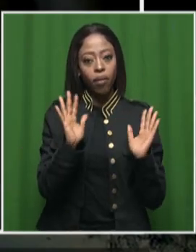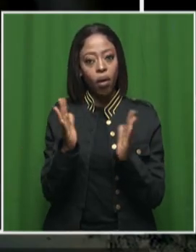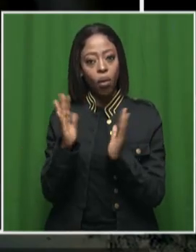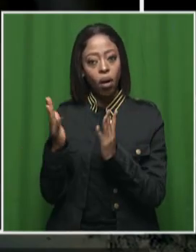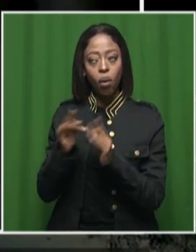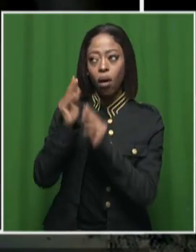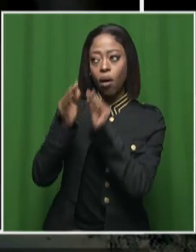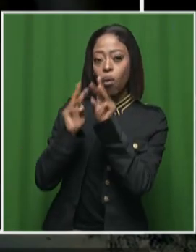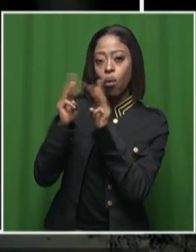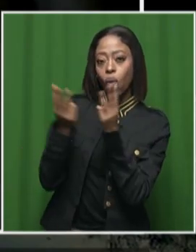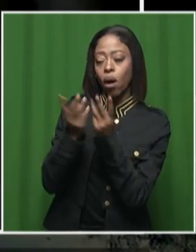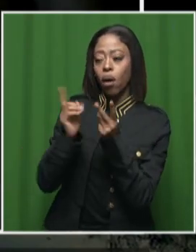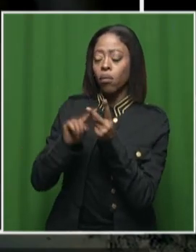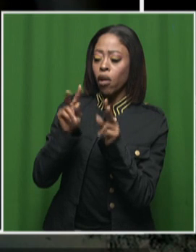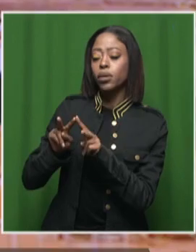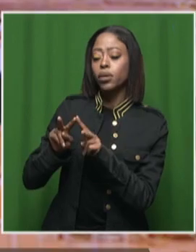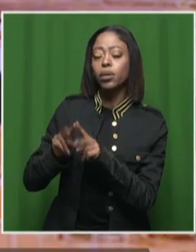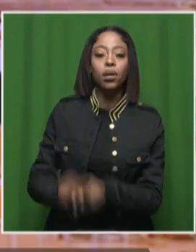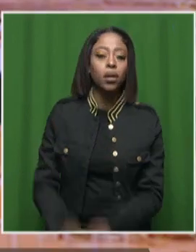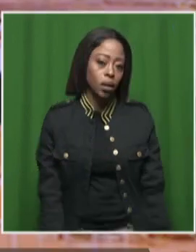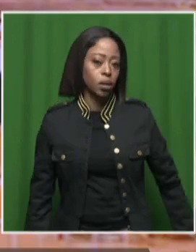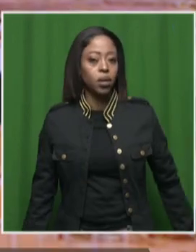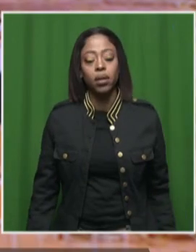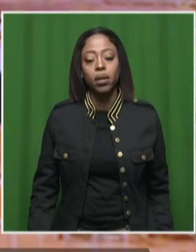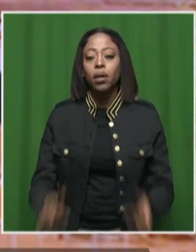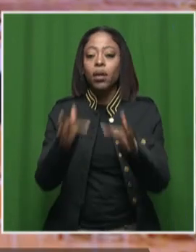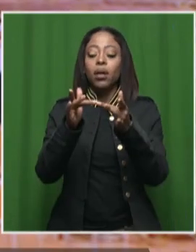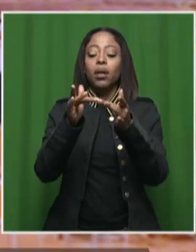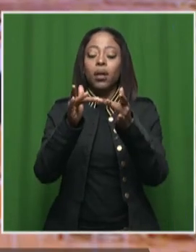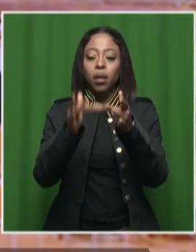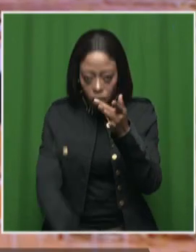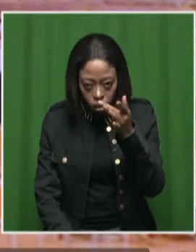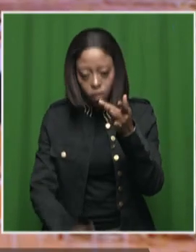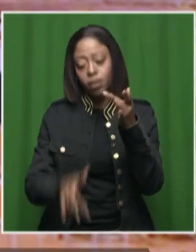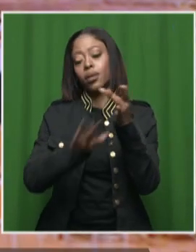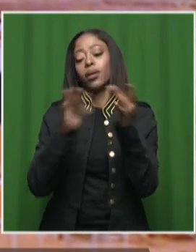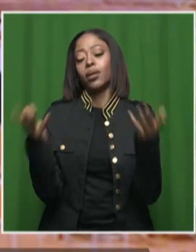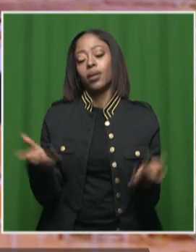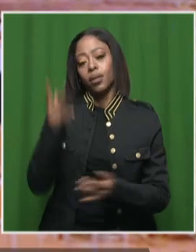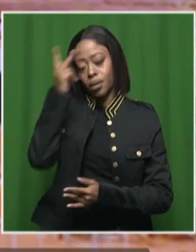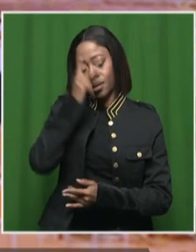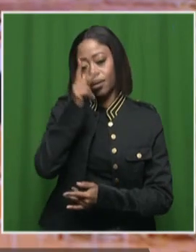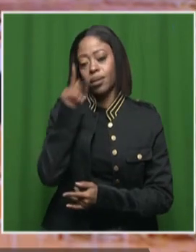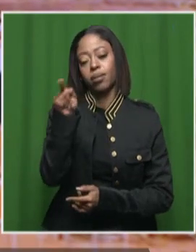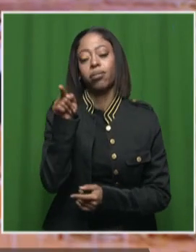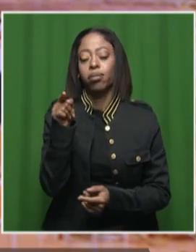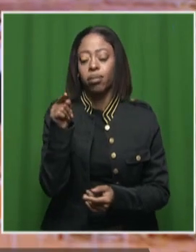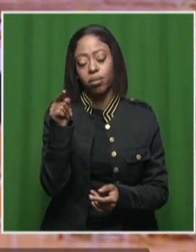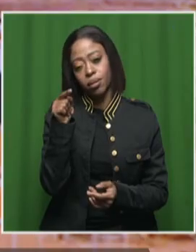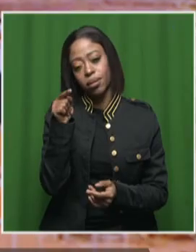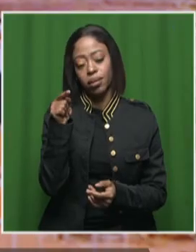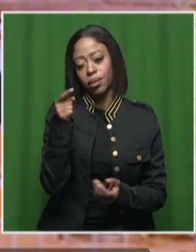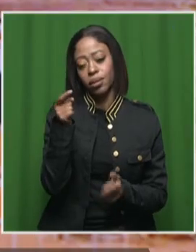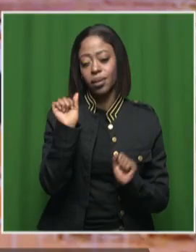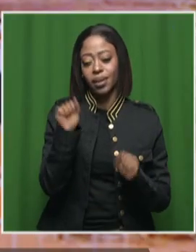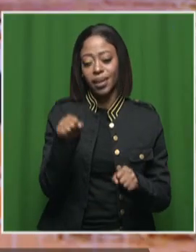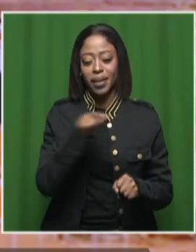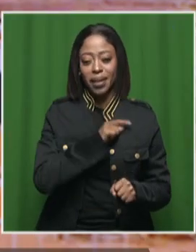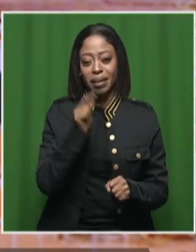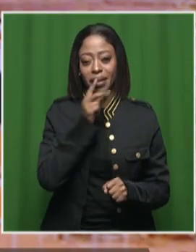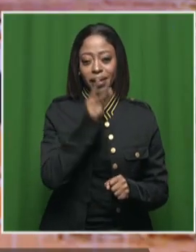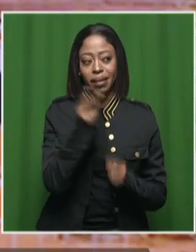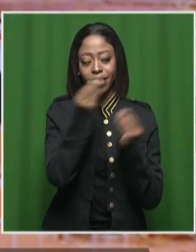the world? What values has it? Looks like we just losing the signal there with Professor. I can see it from the